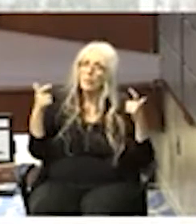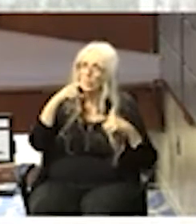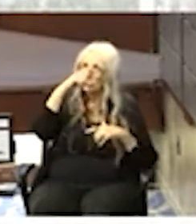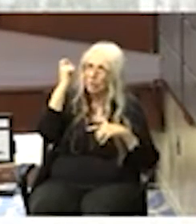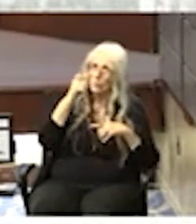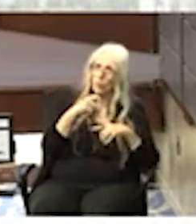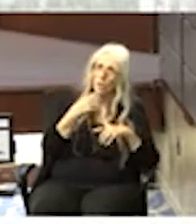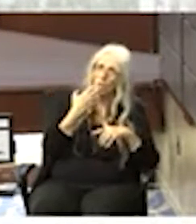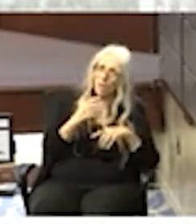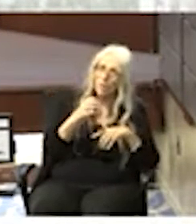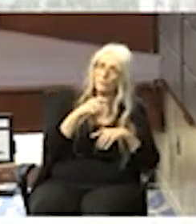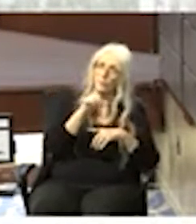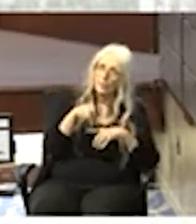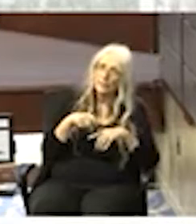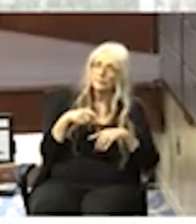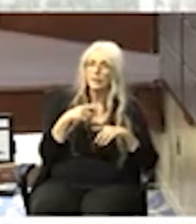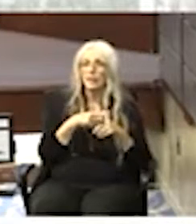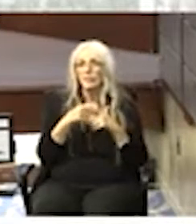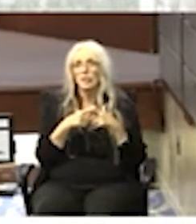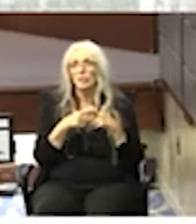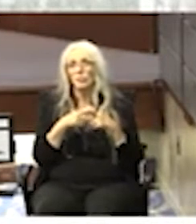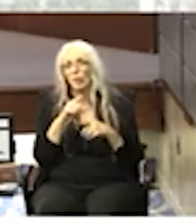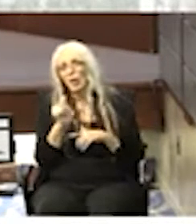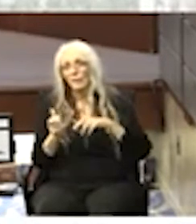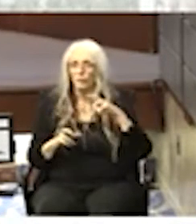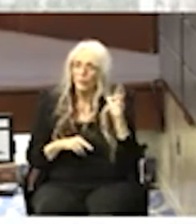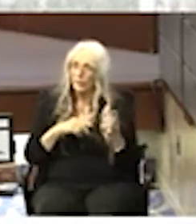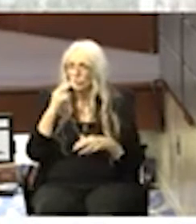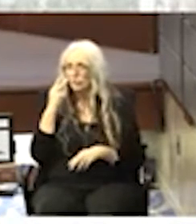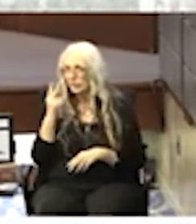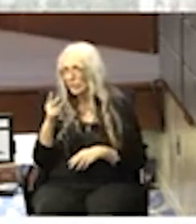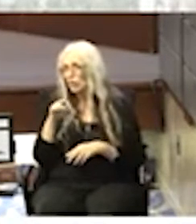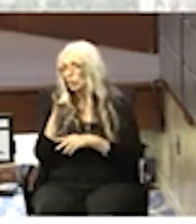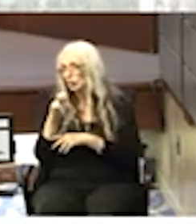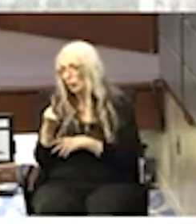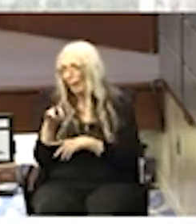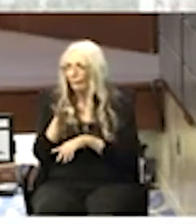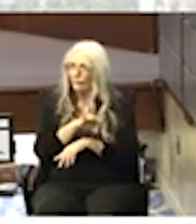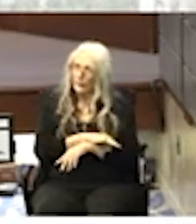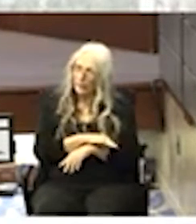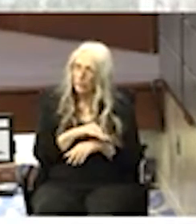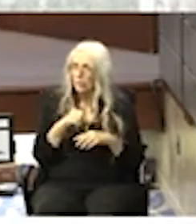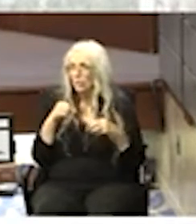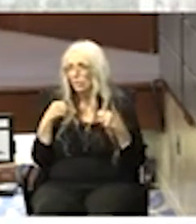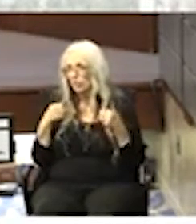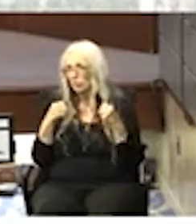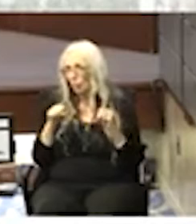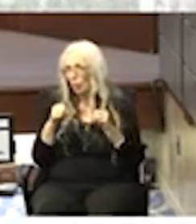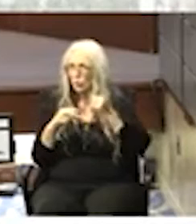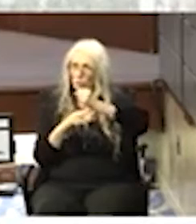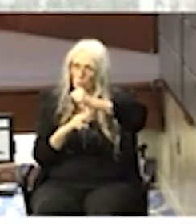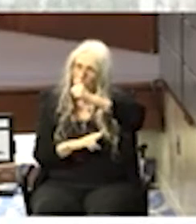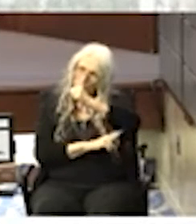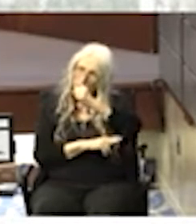heat that we have in Texas. But again, just moving from left to right, you can see the track and field, the new sports courts, the